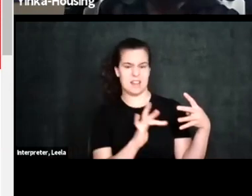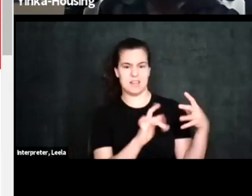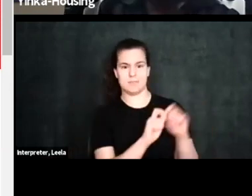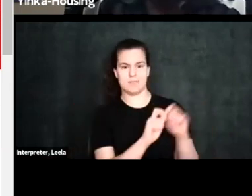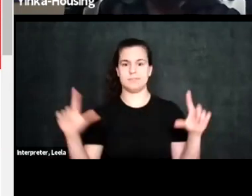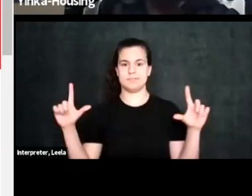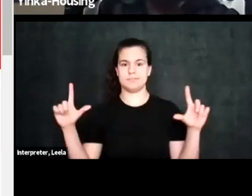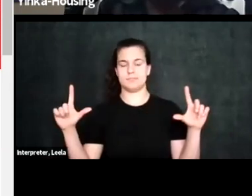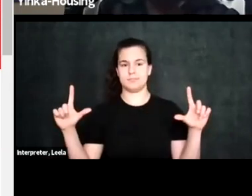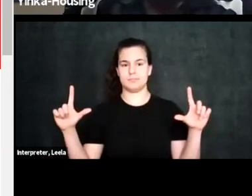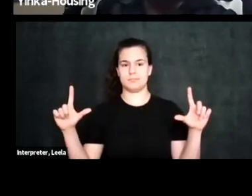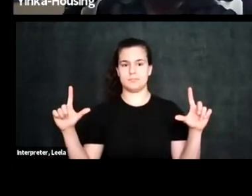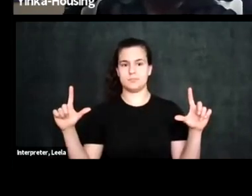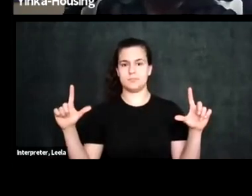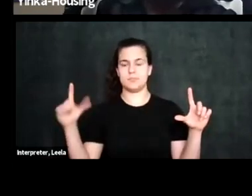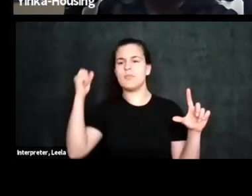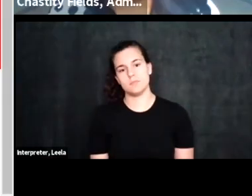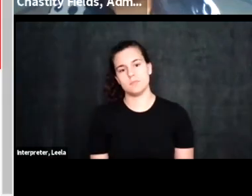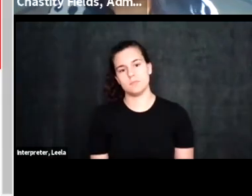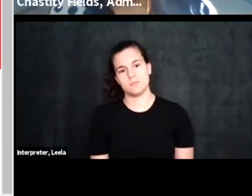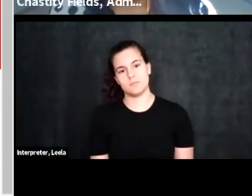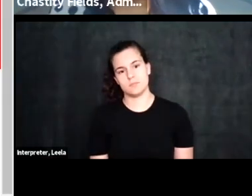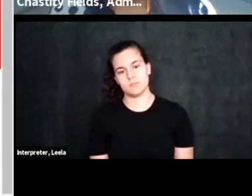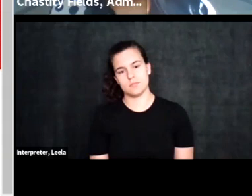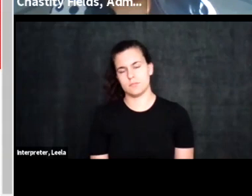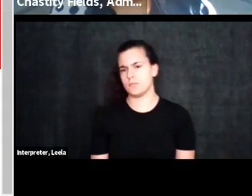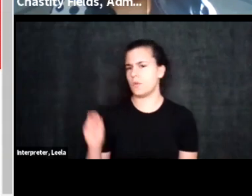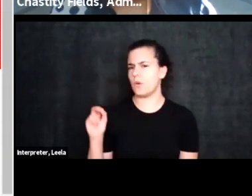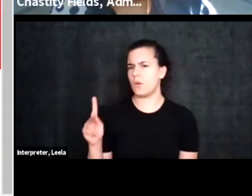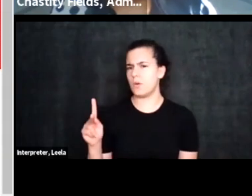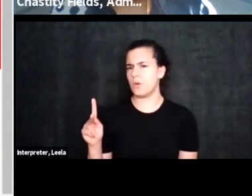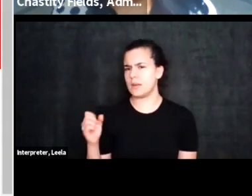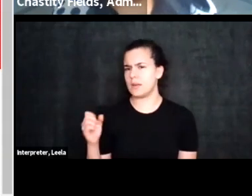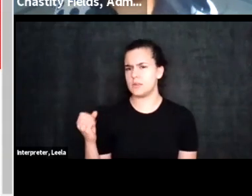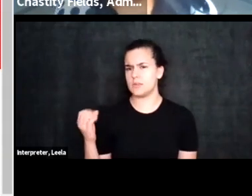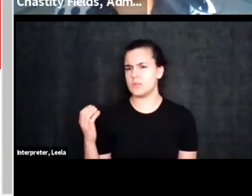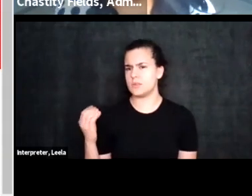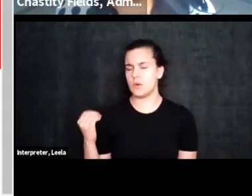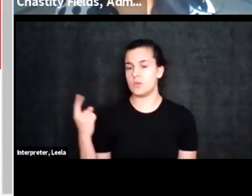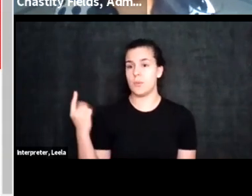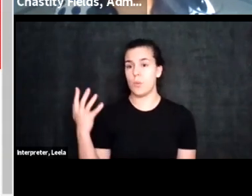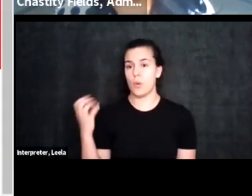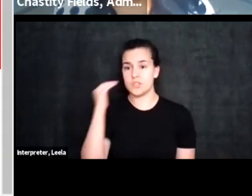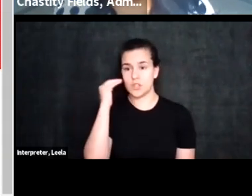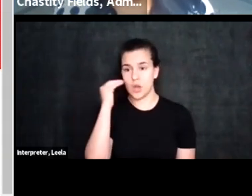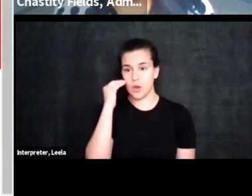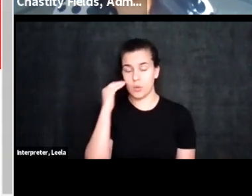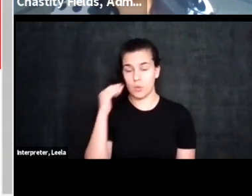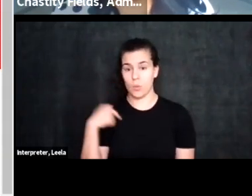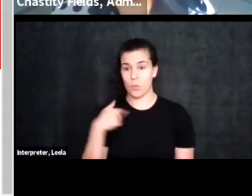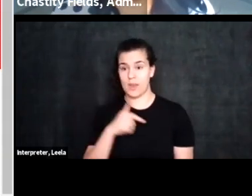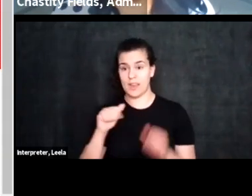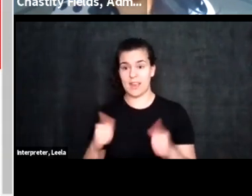And this is all under living on campus. Okay, so someone wants to know if they're allowed to have visitors